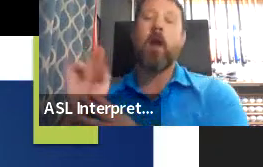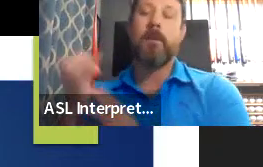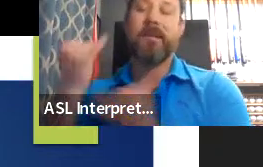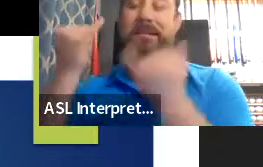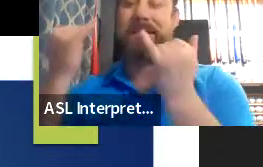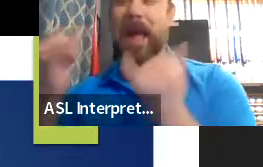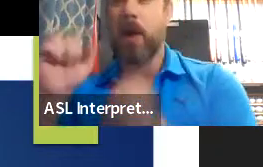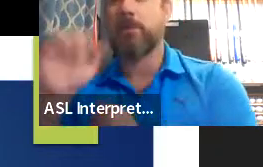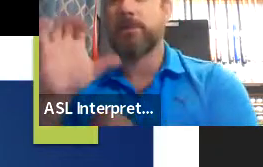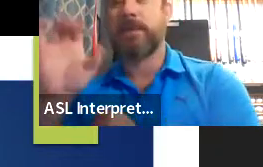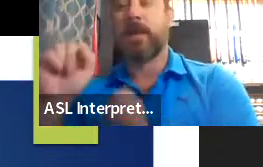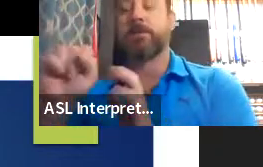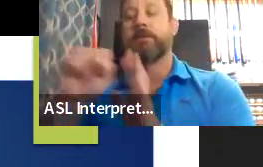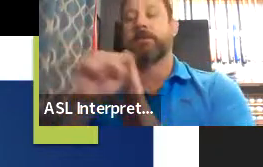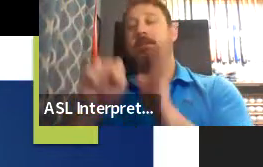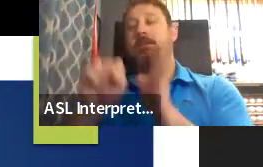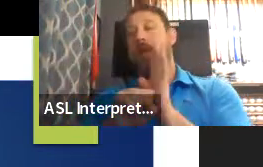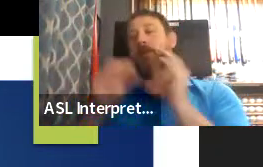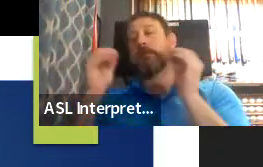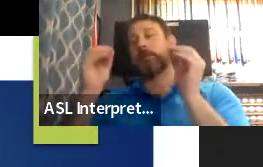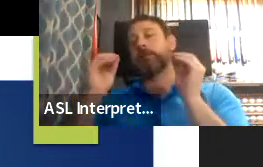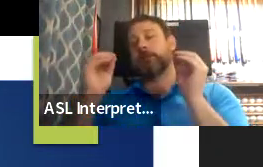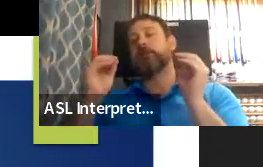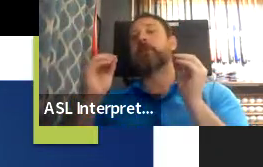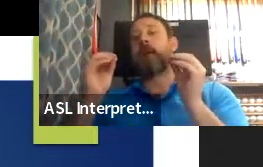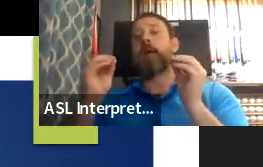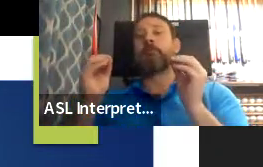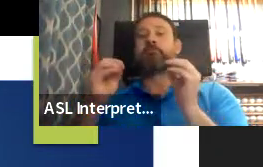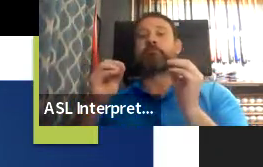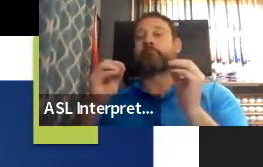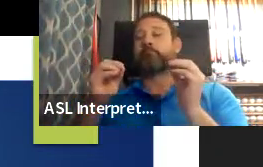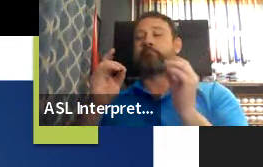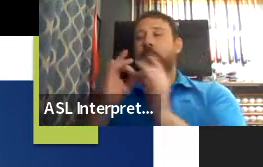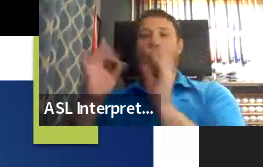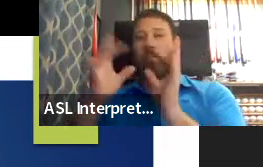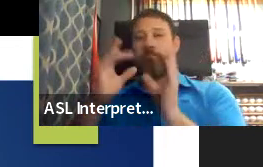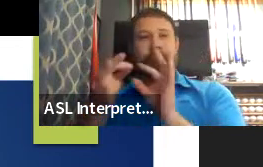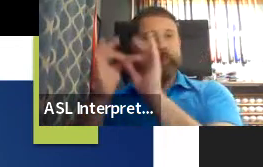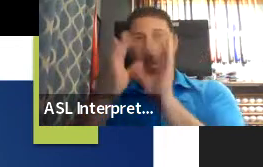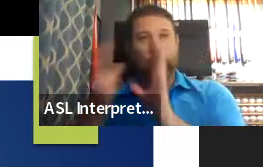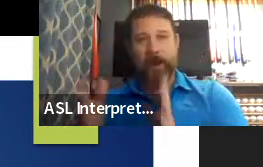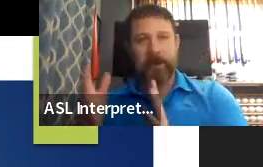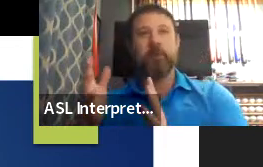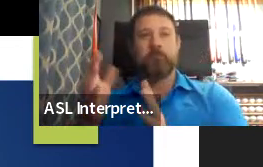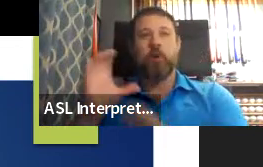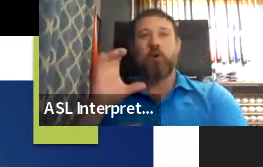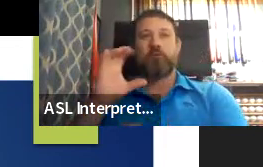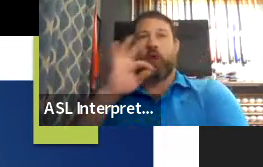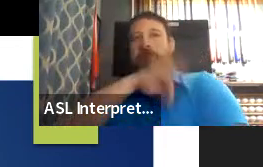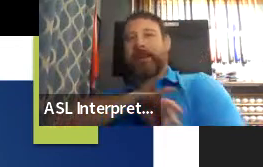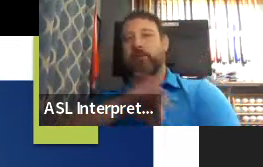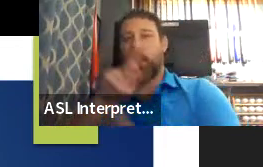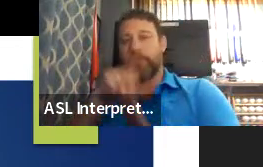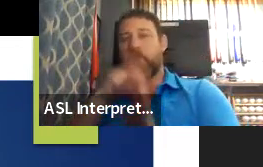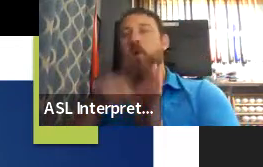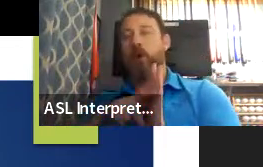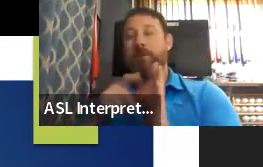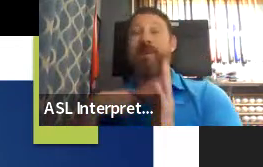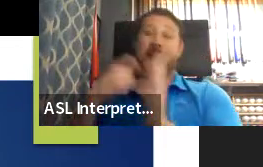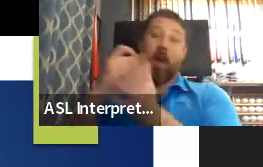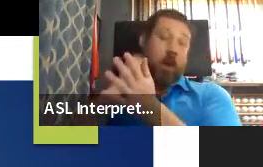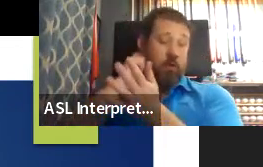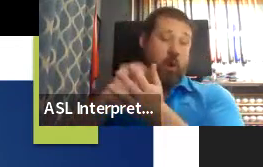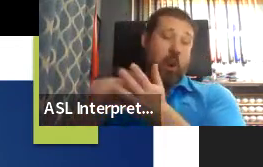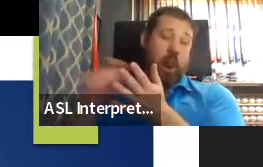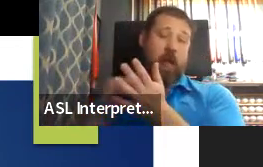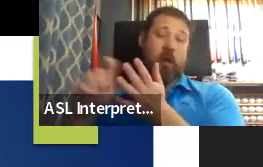now at Sac State in the credential, teaching and coordinating the credential program. And I wrote a letter to the superintendent